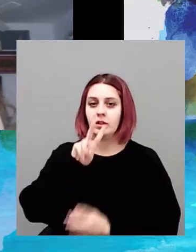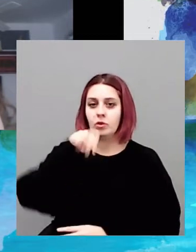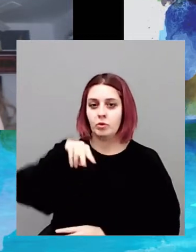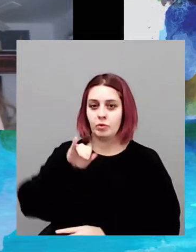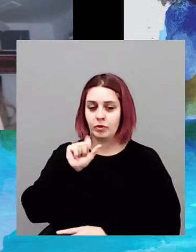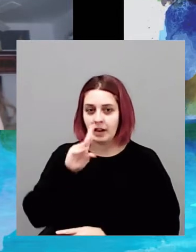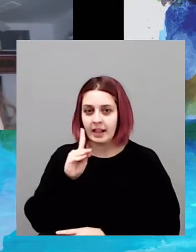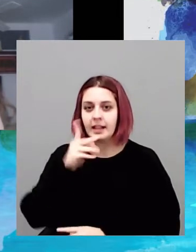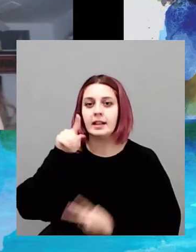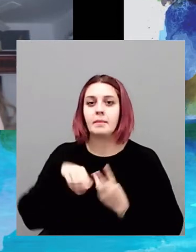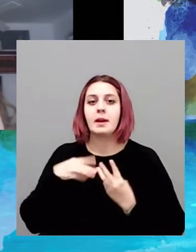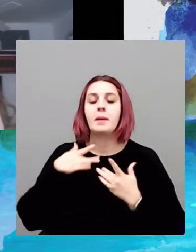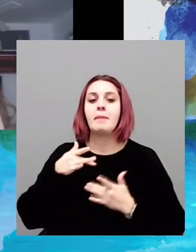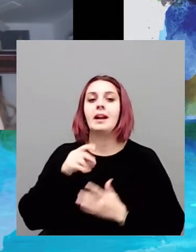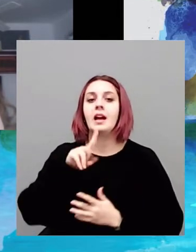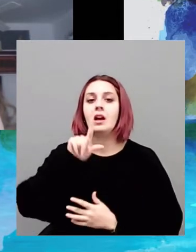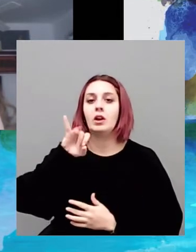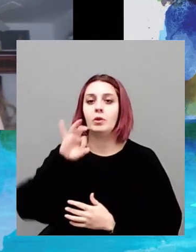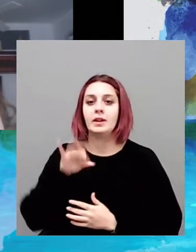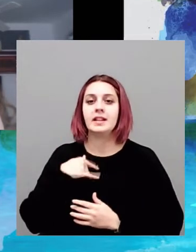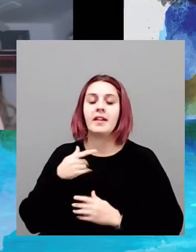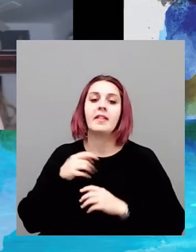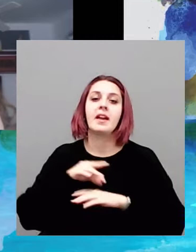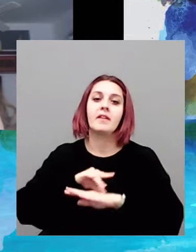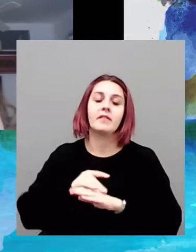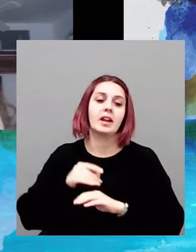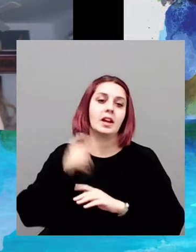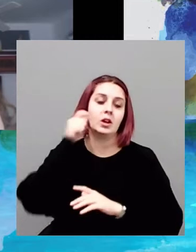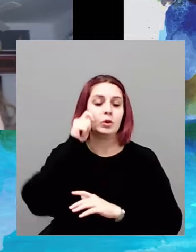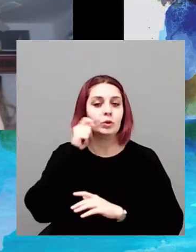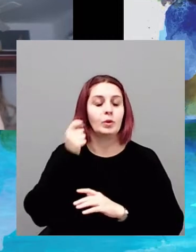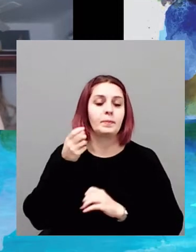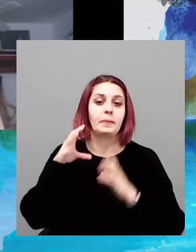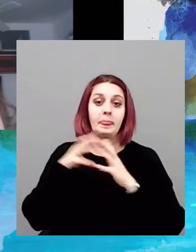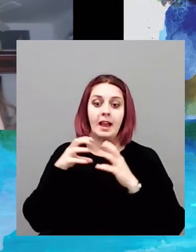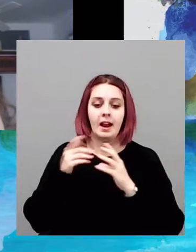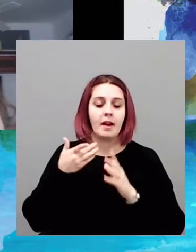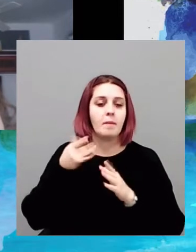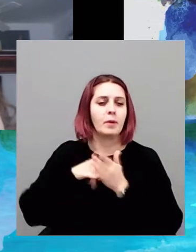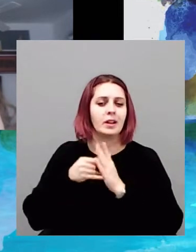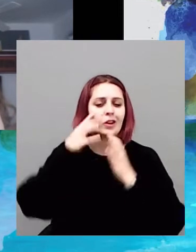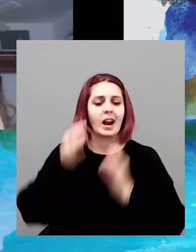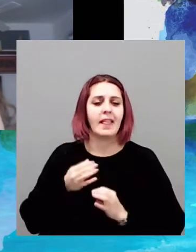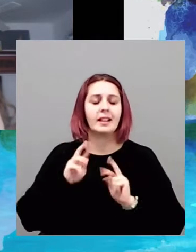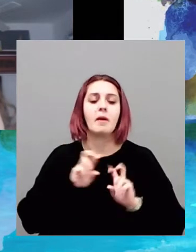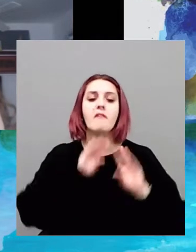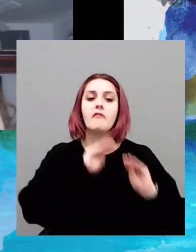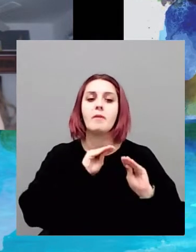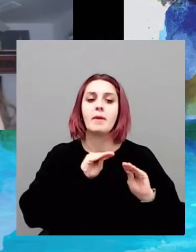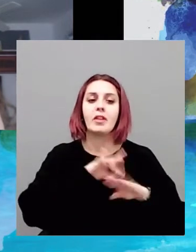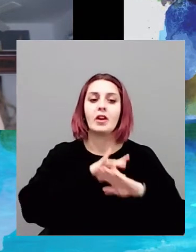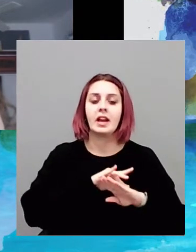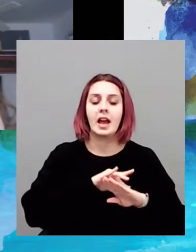work that's being done at the distance university, UNED. And then we'll have another presentation on a project